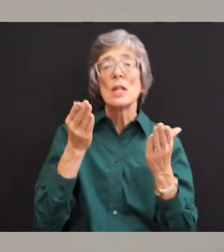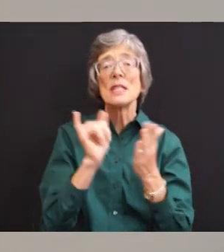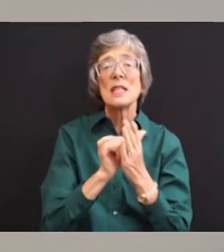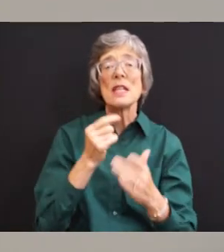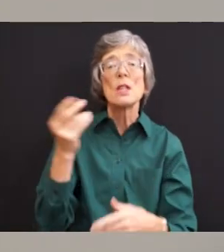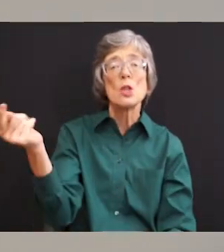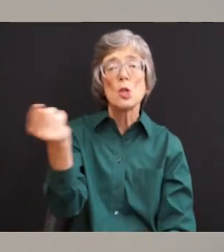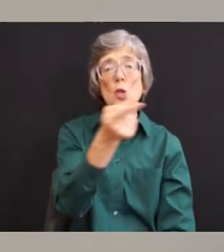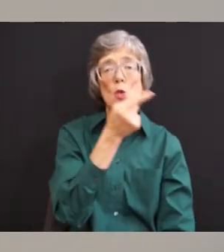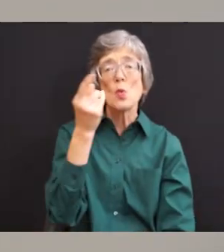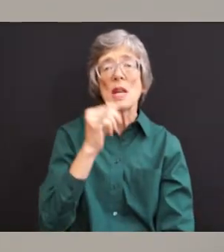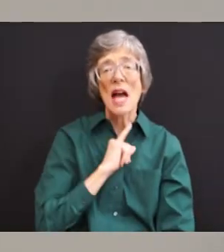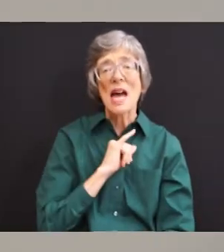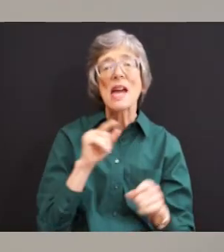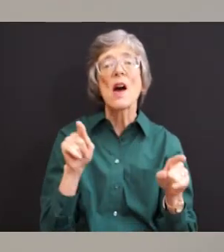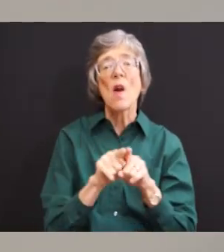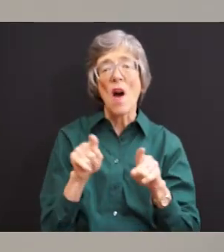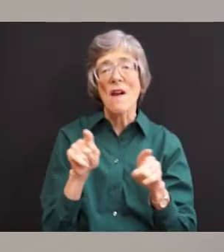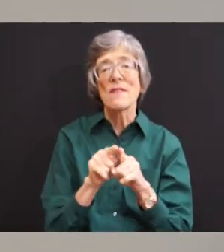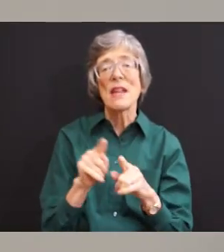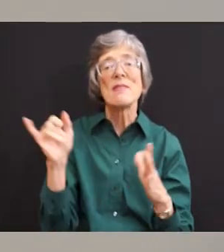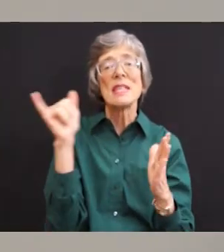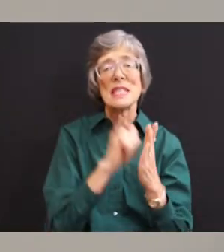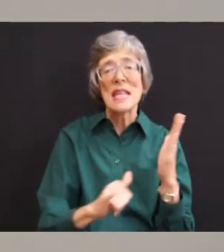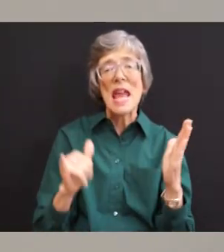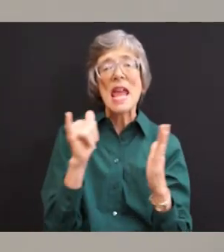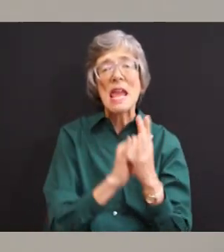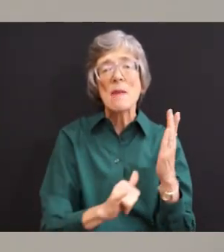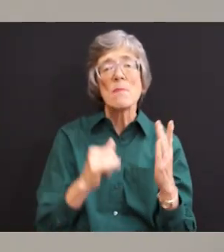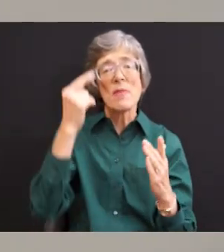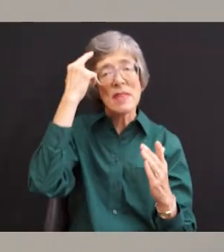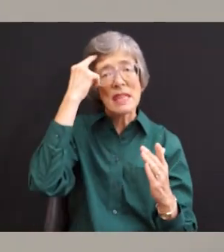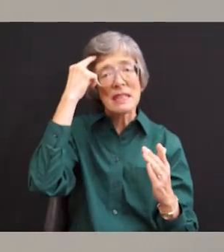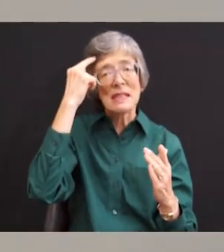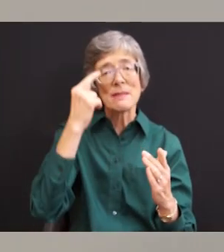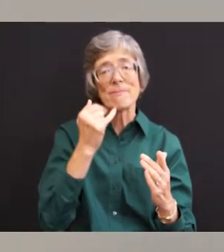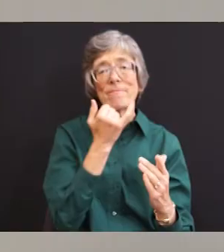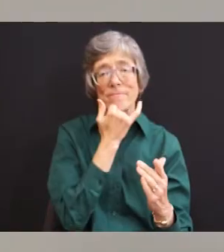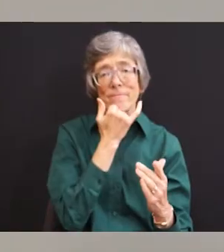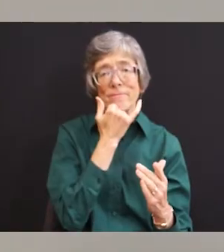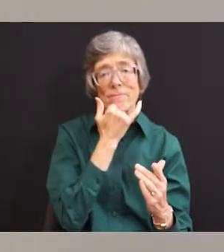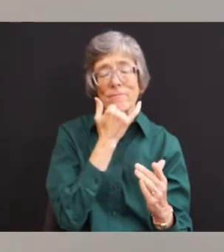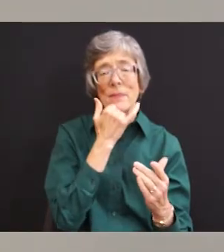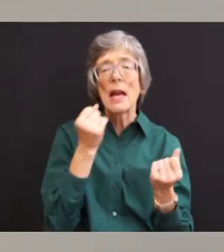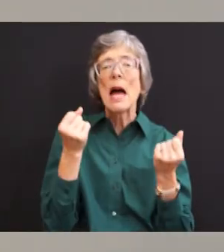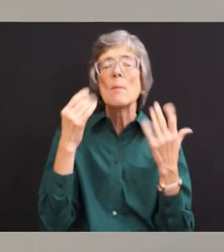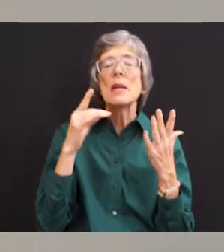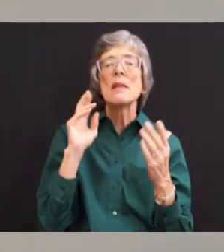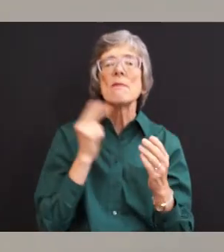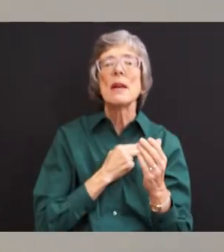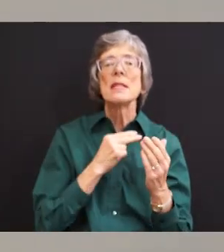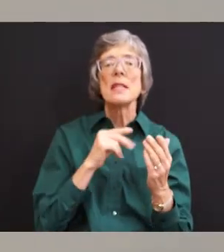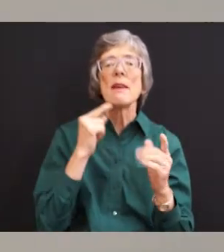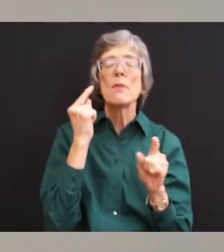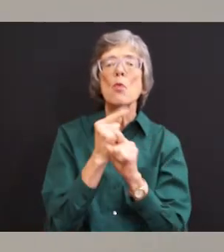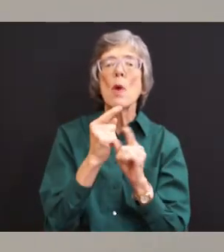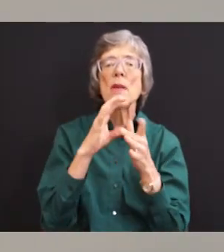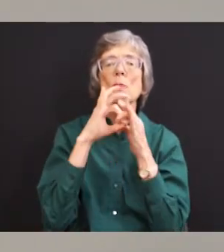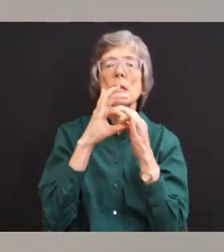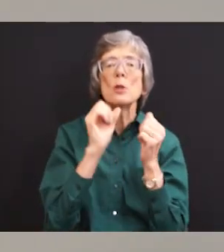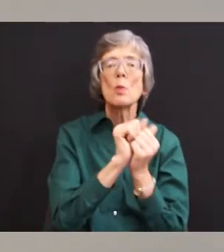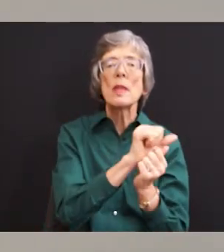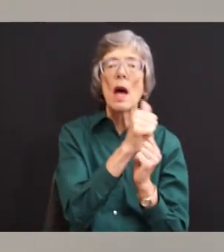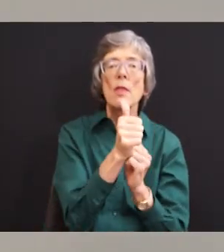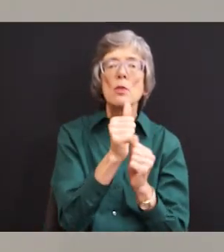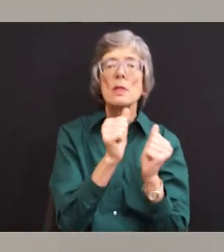can often fall into the same trap, the same way of thinking. How many of us conceive a right relationship with others, with